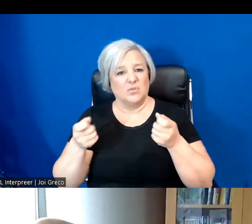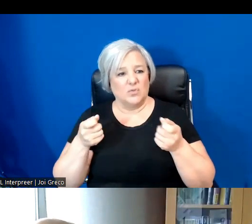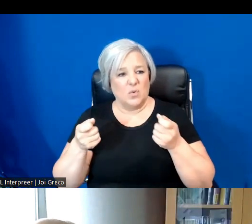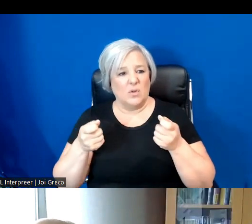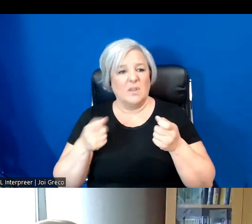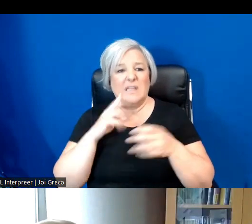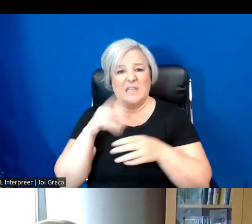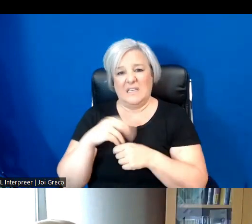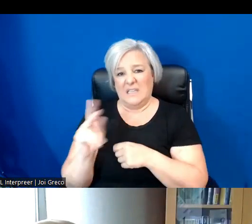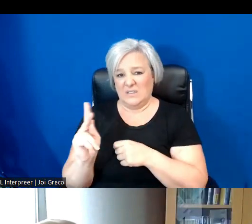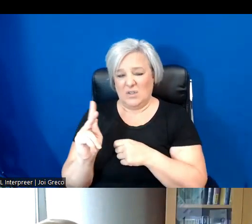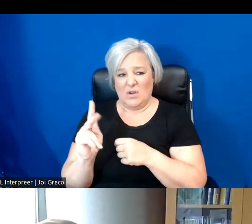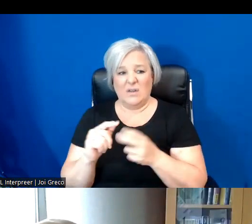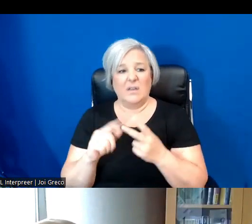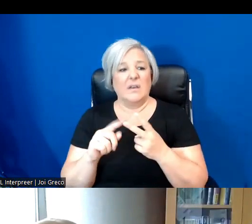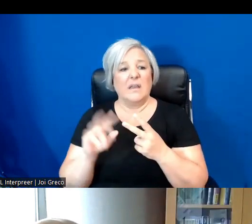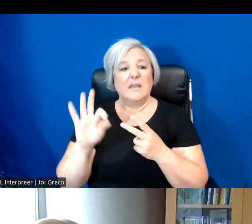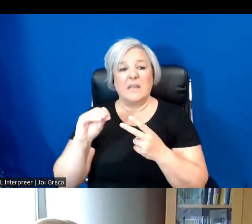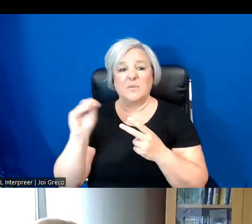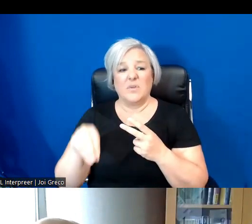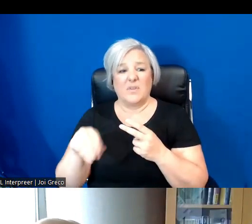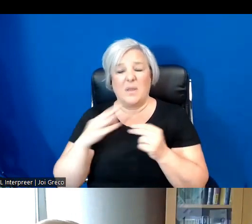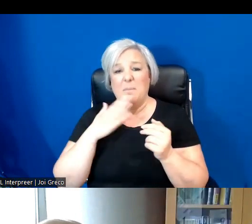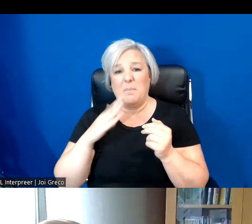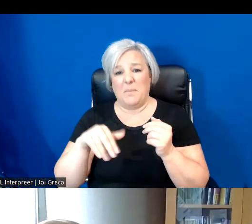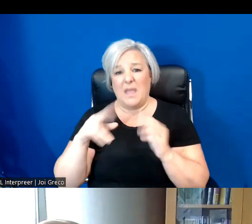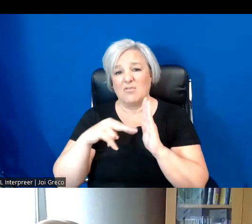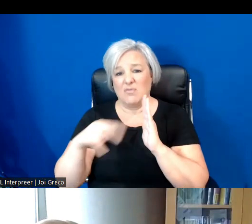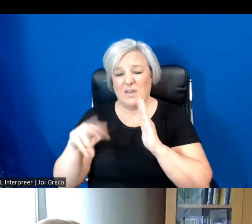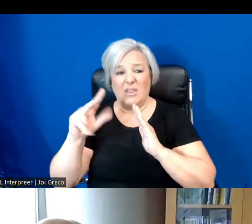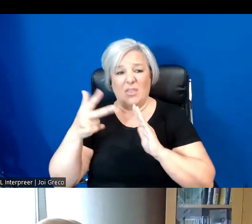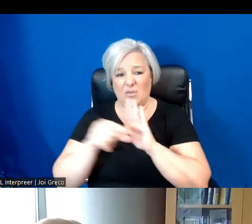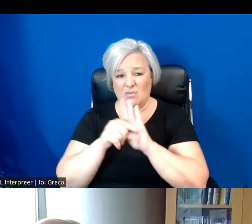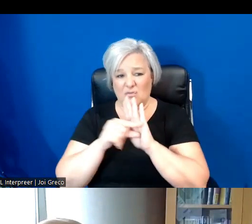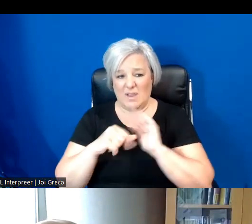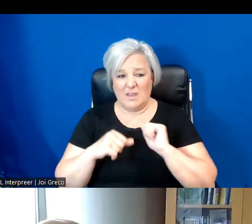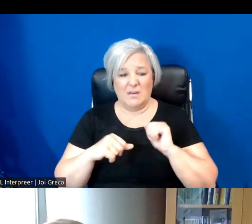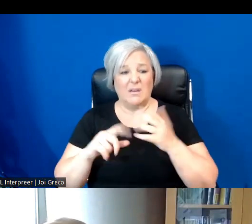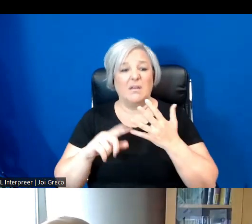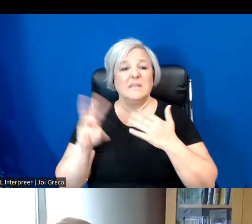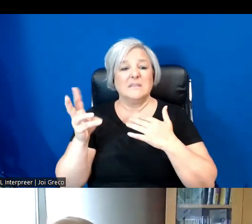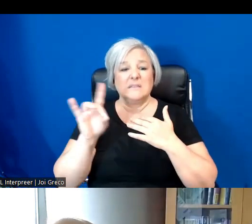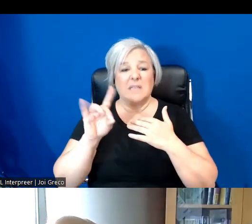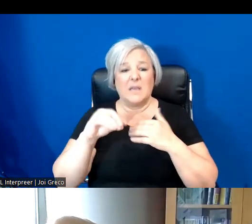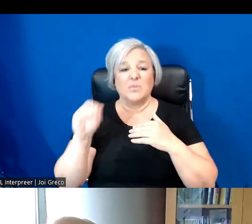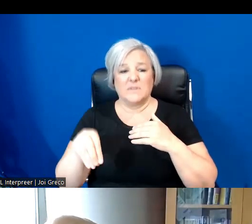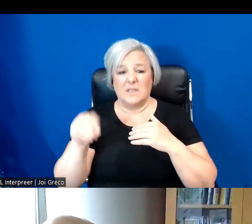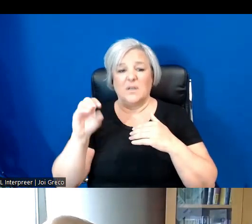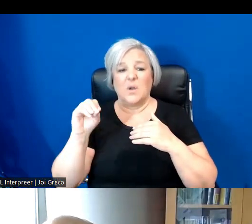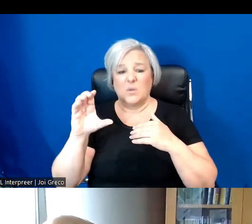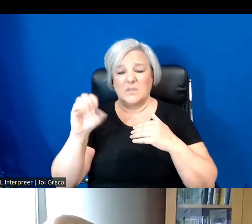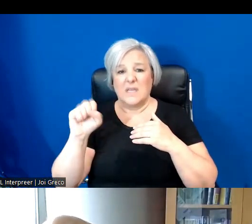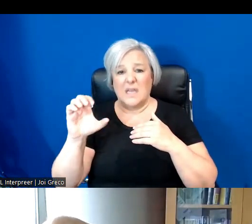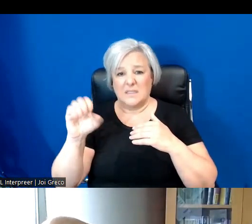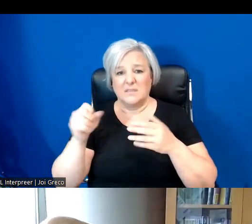kindergarten, 90% have poor 3rd grade reading scores, 68% were reported to Office of Children's Services, our child welfare agency, before